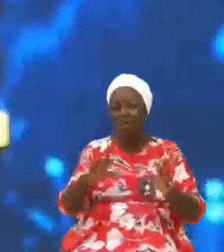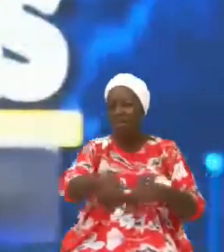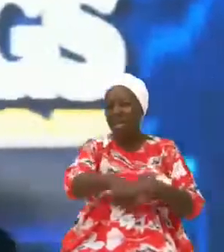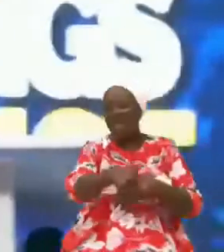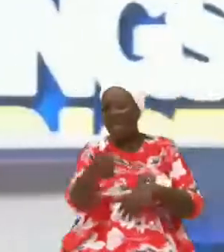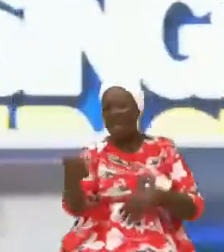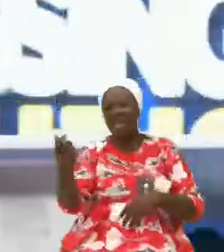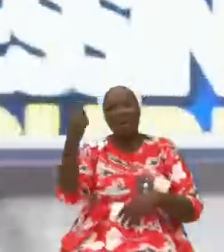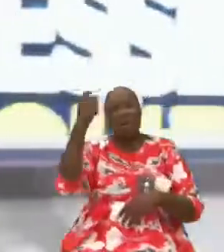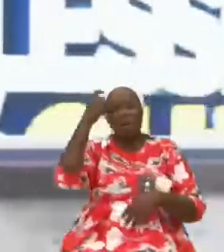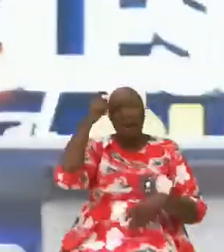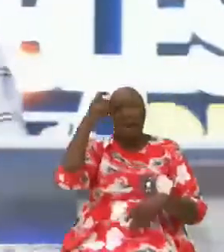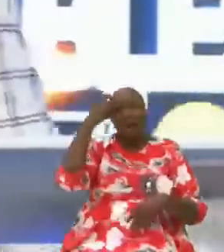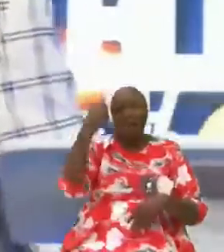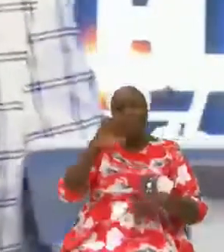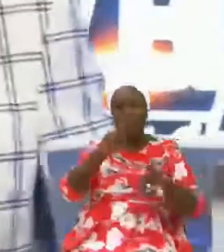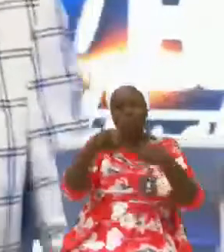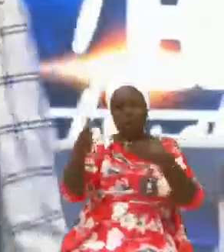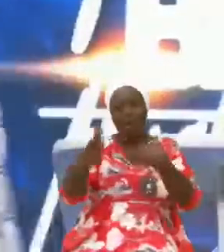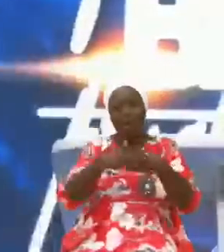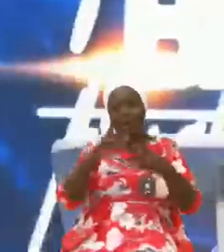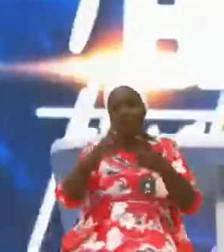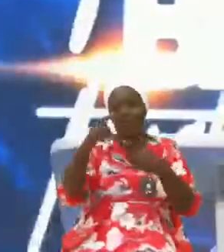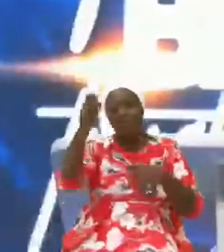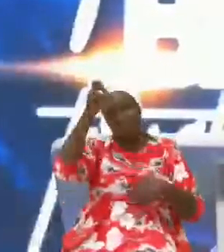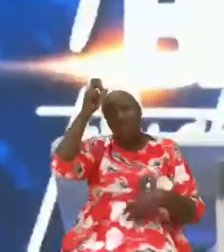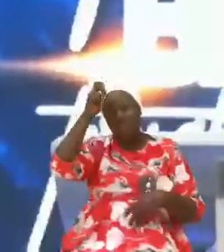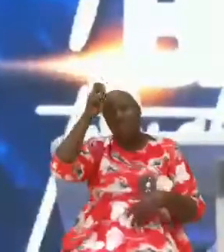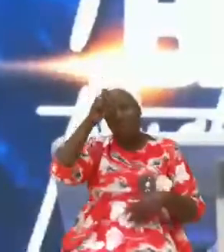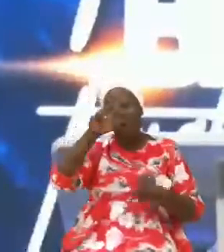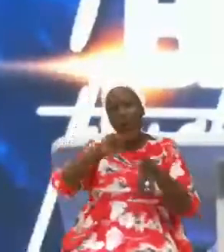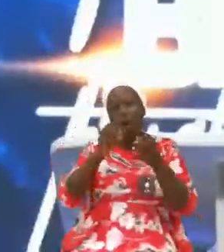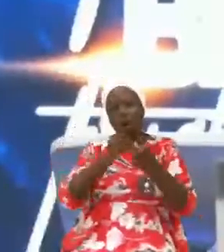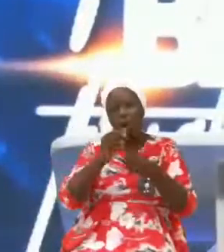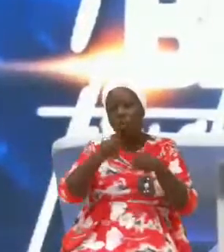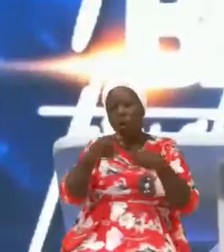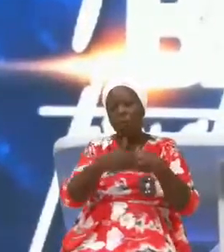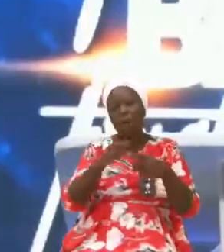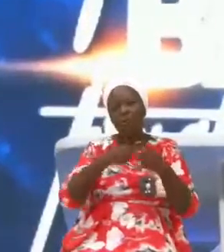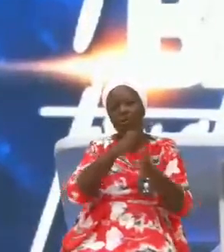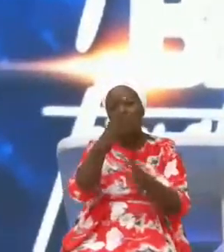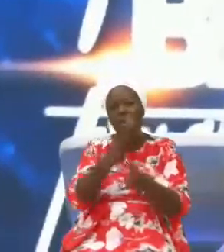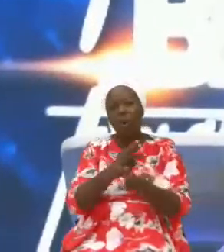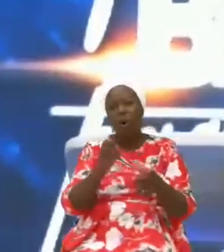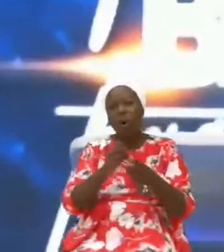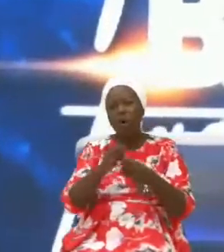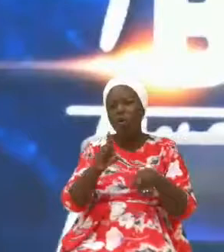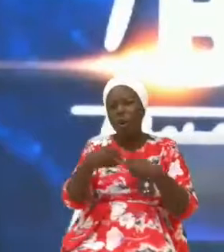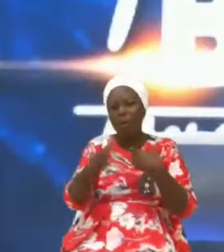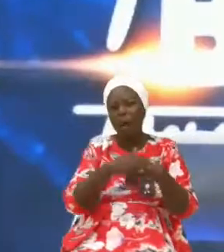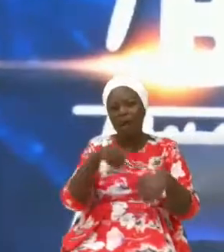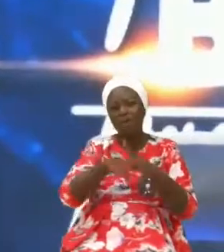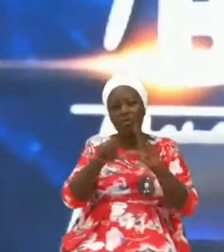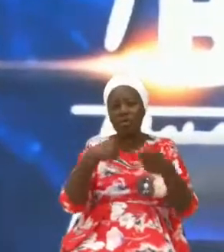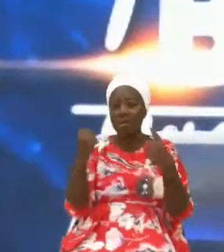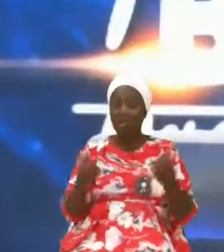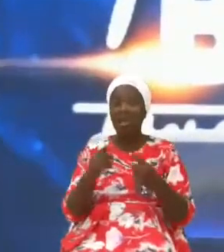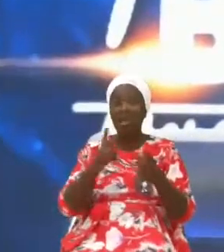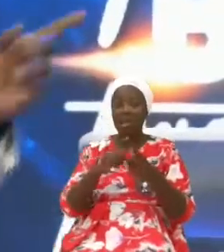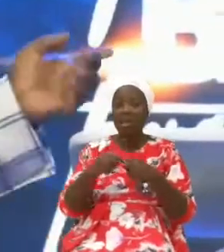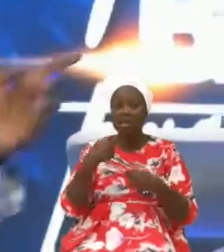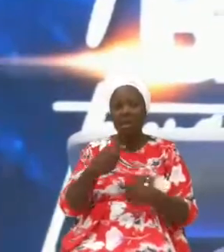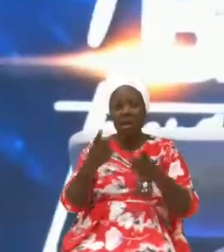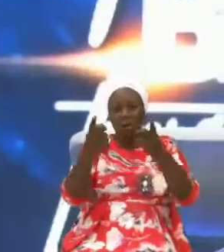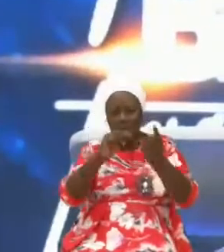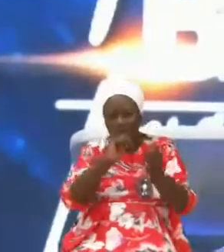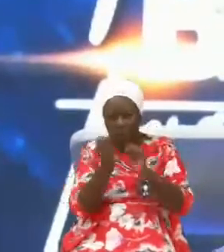unto the Lord without any mind of going back to the devil, or going back to the world, or